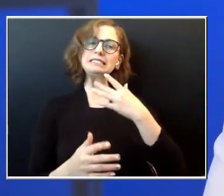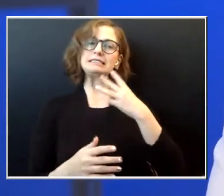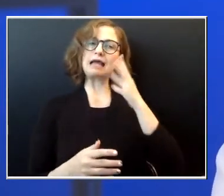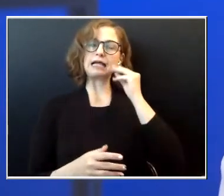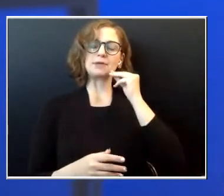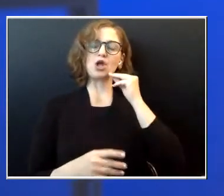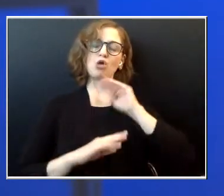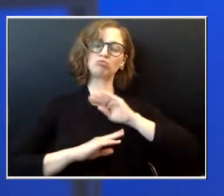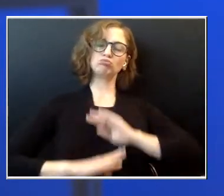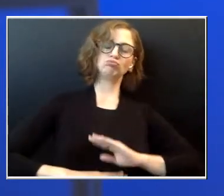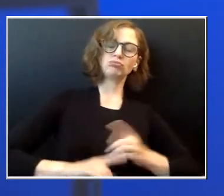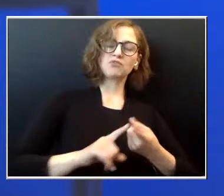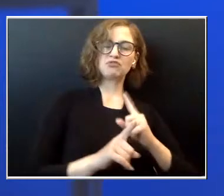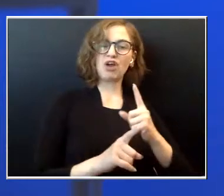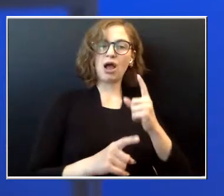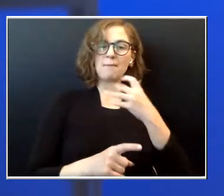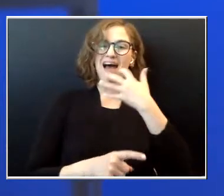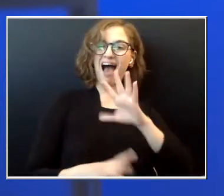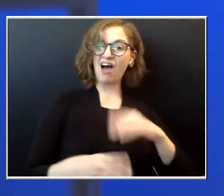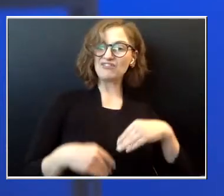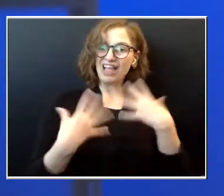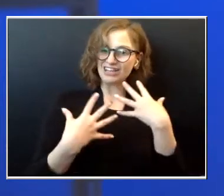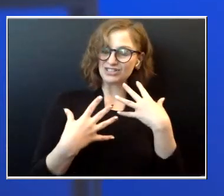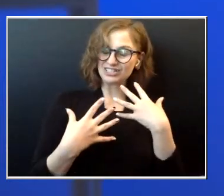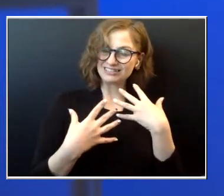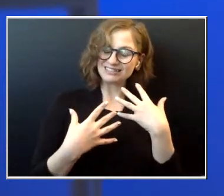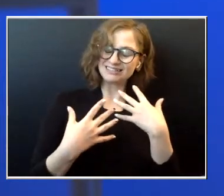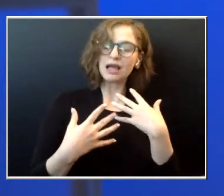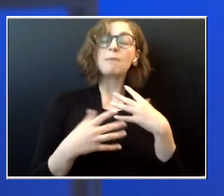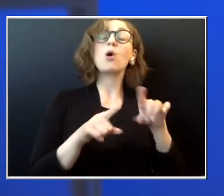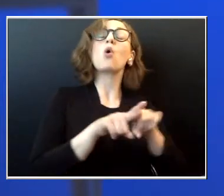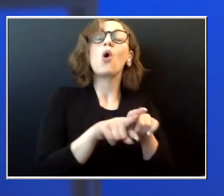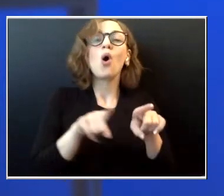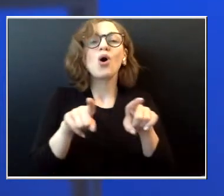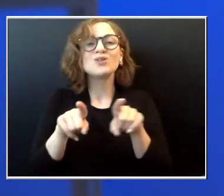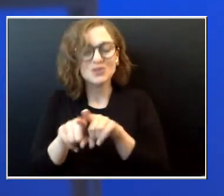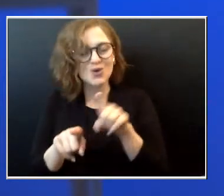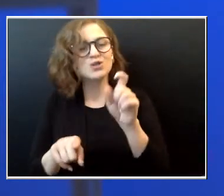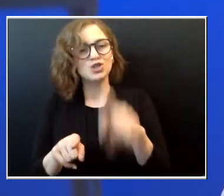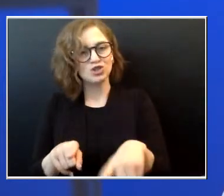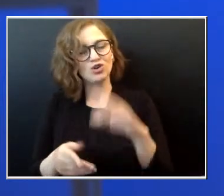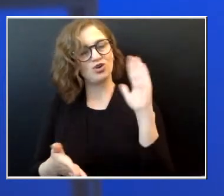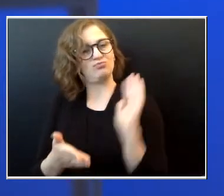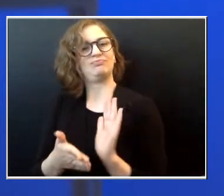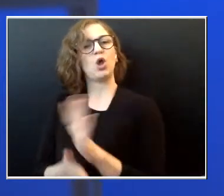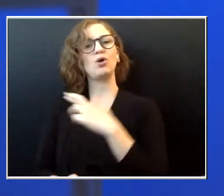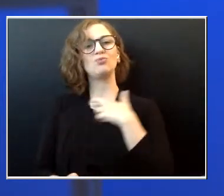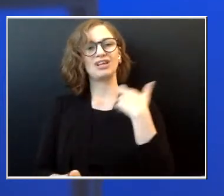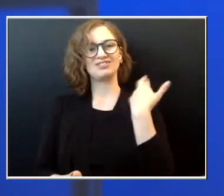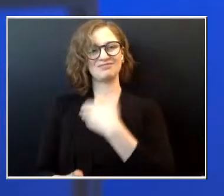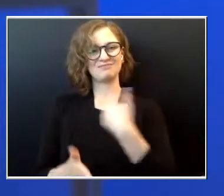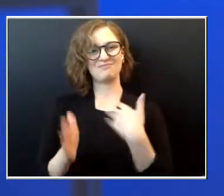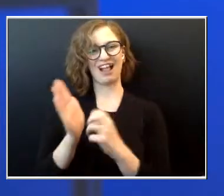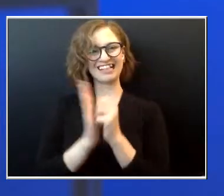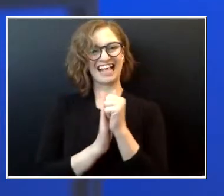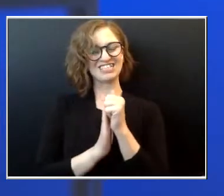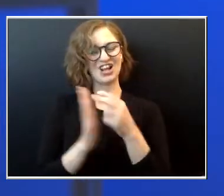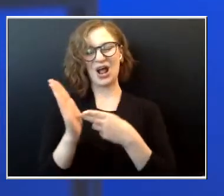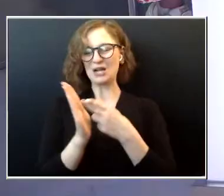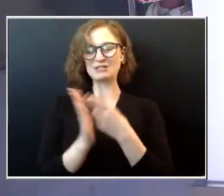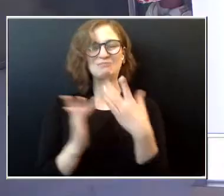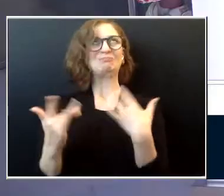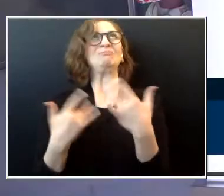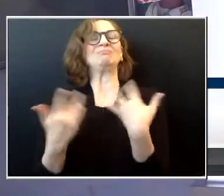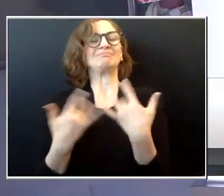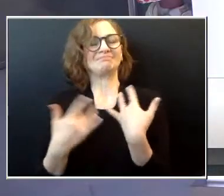also, particularly long-term, that this ought to reduce her risk for breast cancer. And that, honestly, that's what's so exciting. Yeah, very